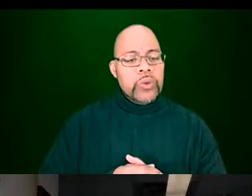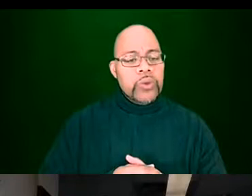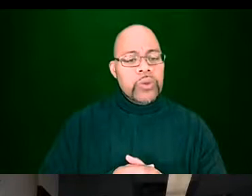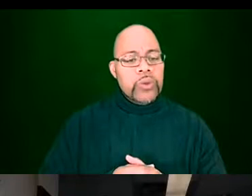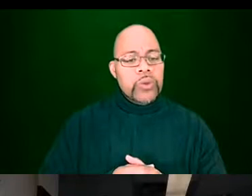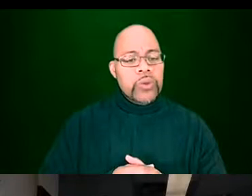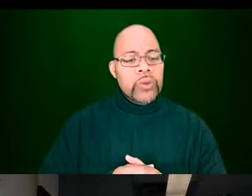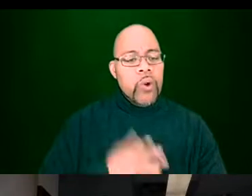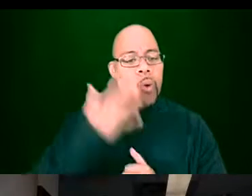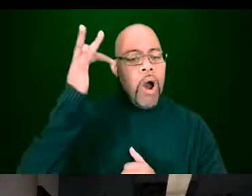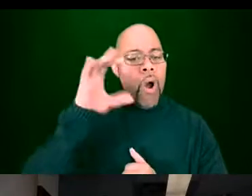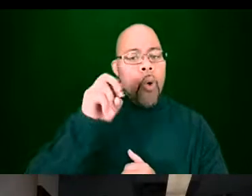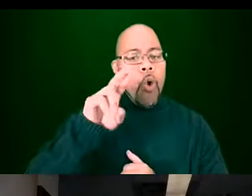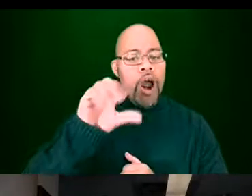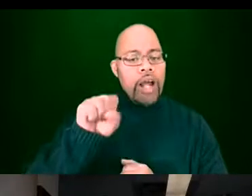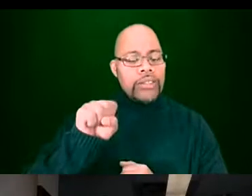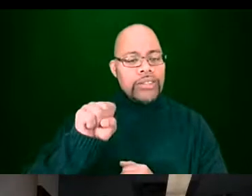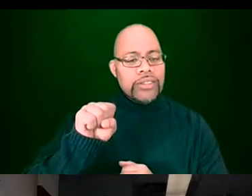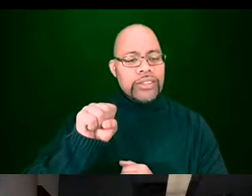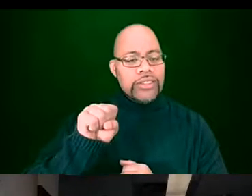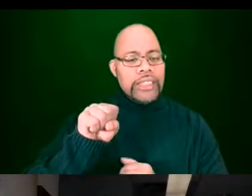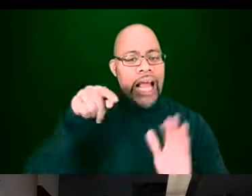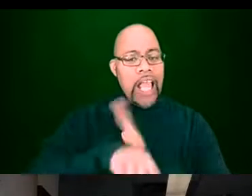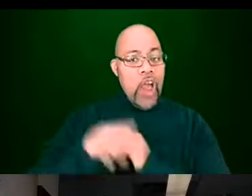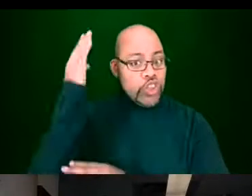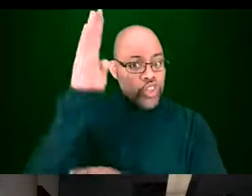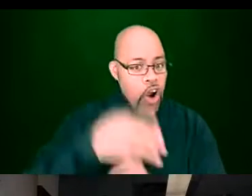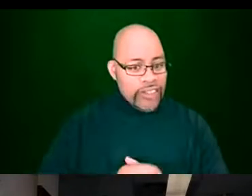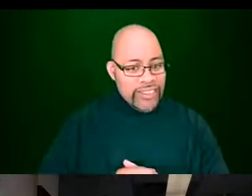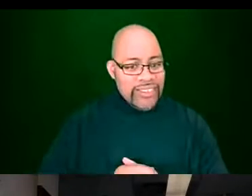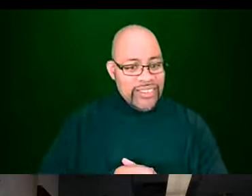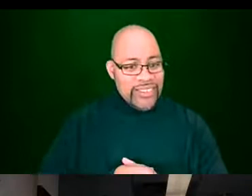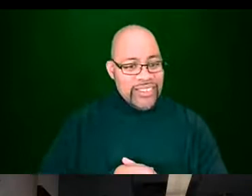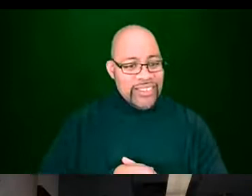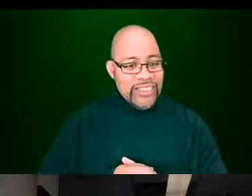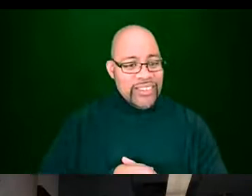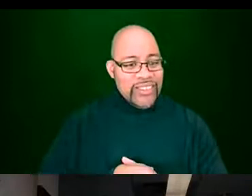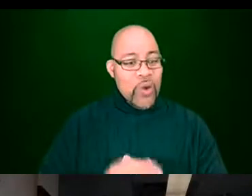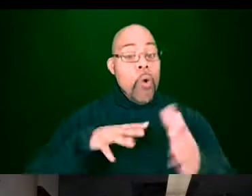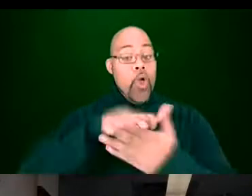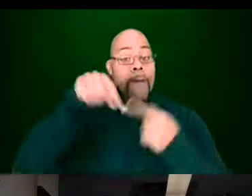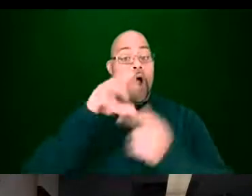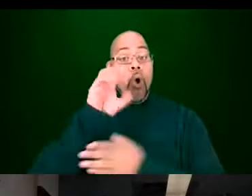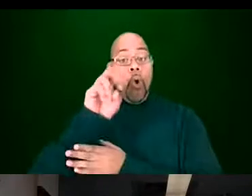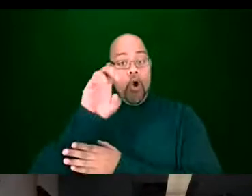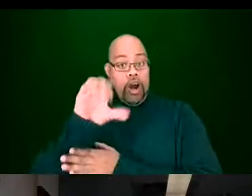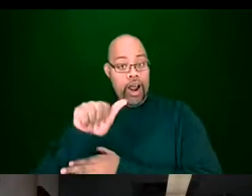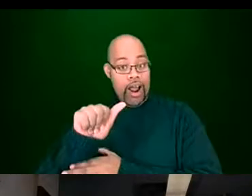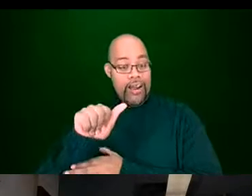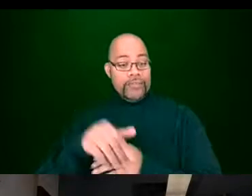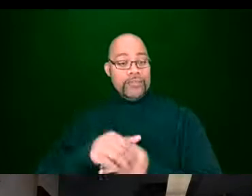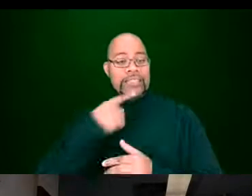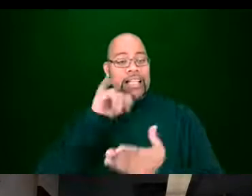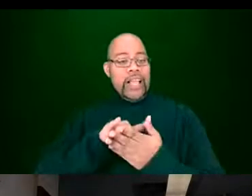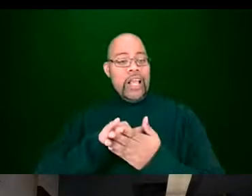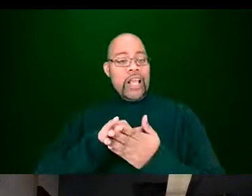why do orcas kill sharks? So we were learning about the orca, and we learned that they were